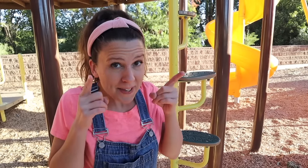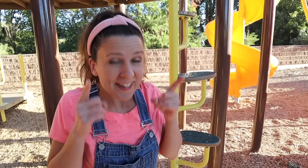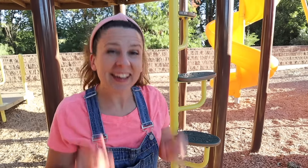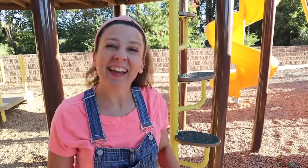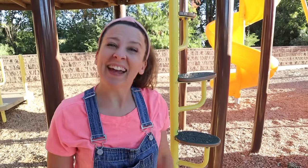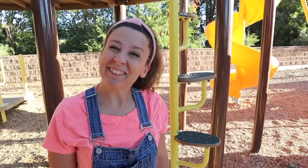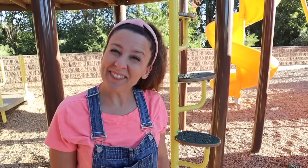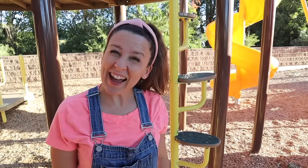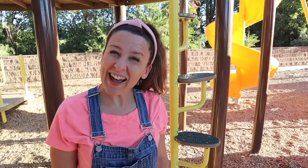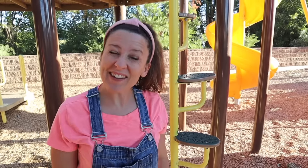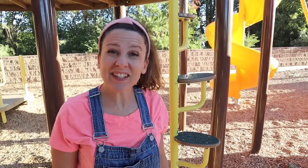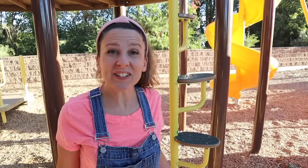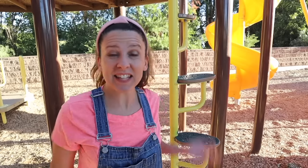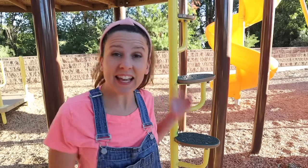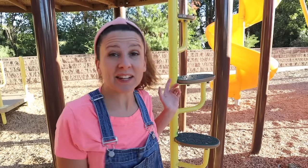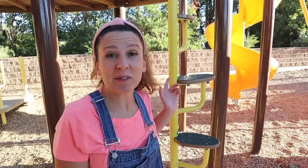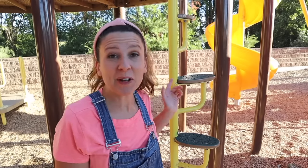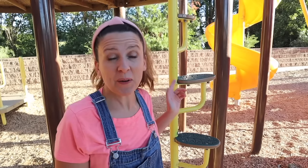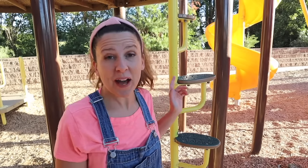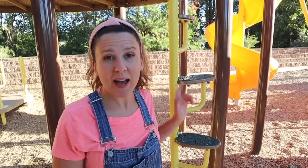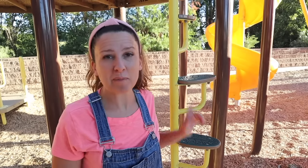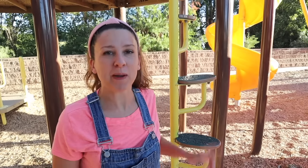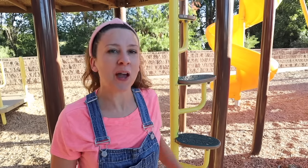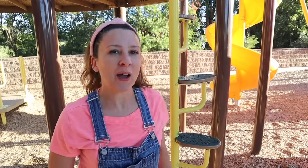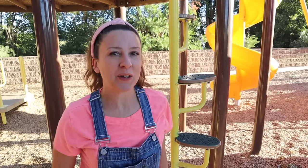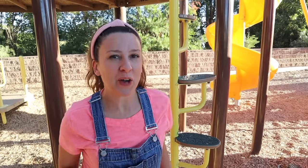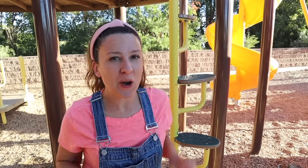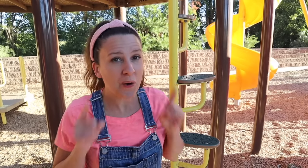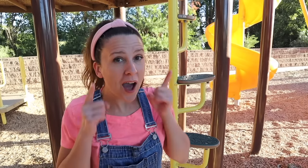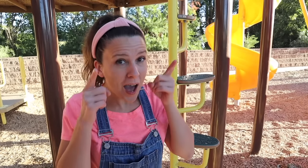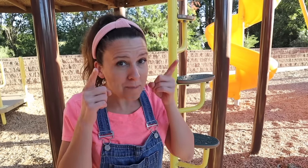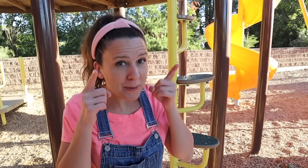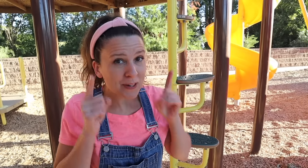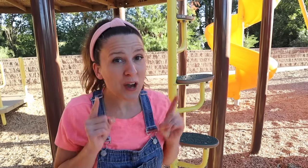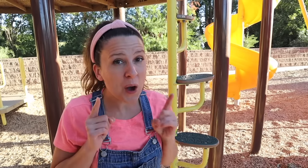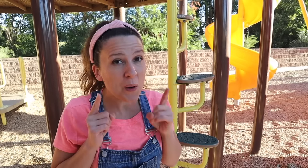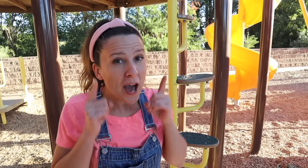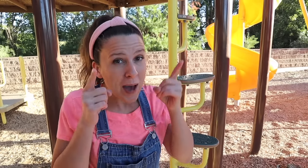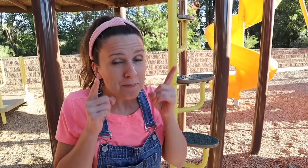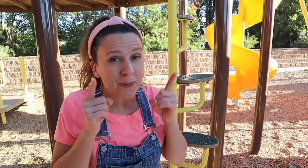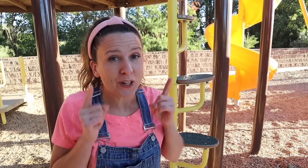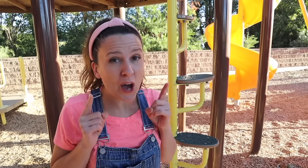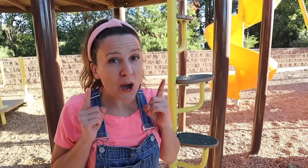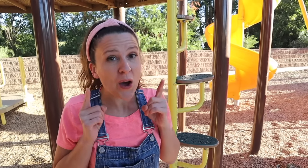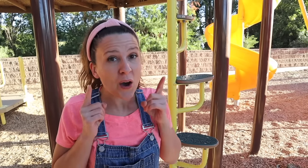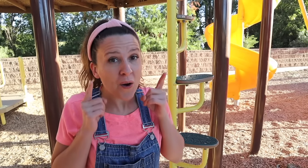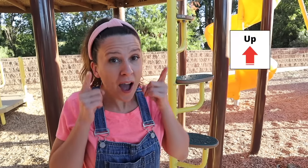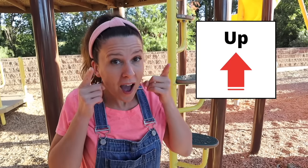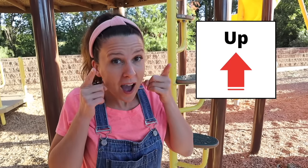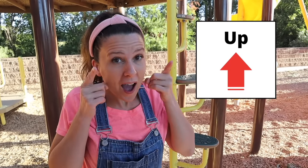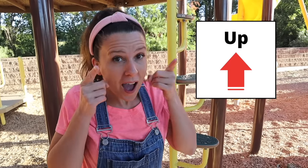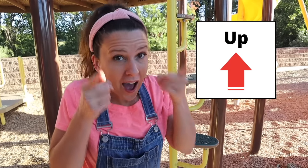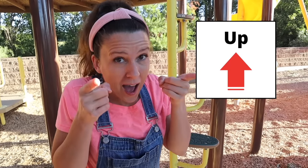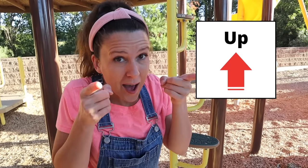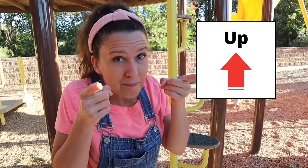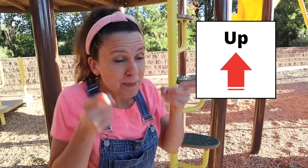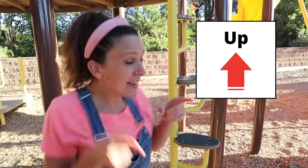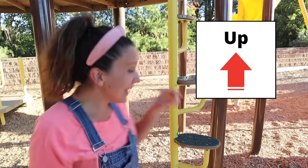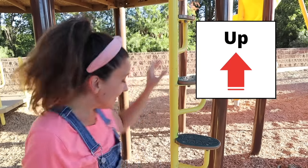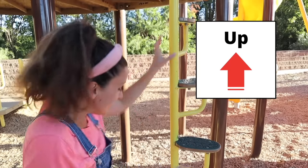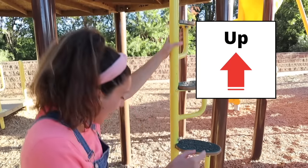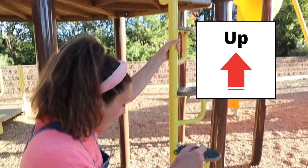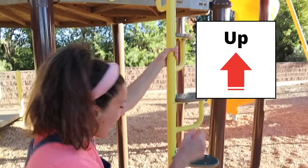Up? Wow, you say it and we'll go up. Go up, go up, go